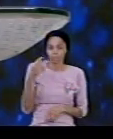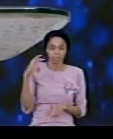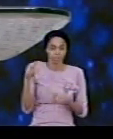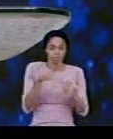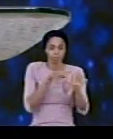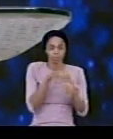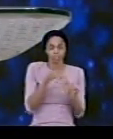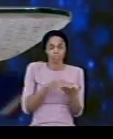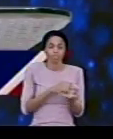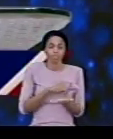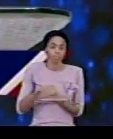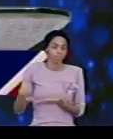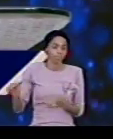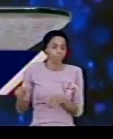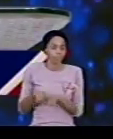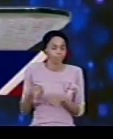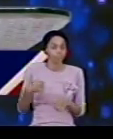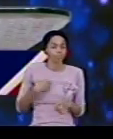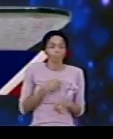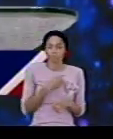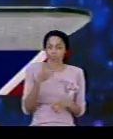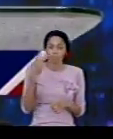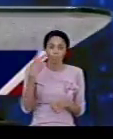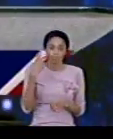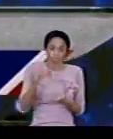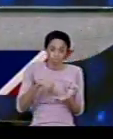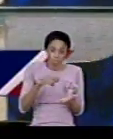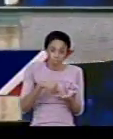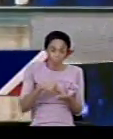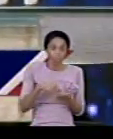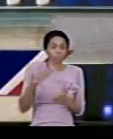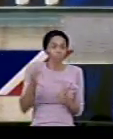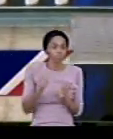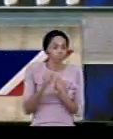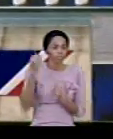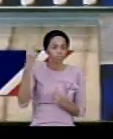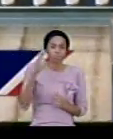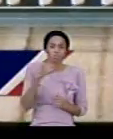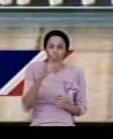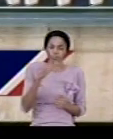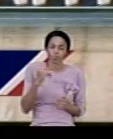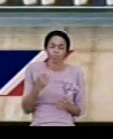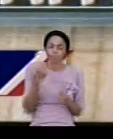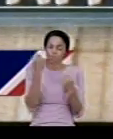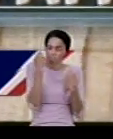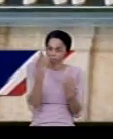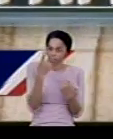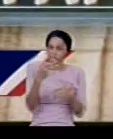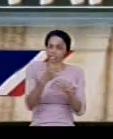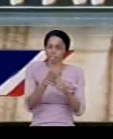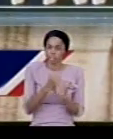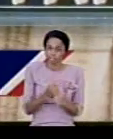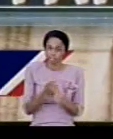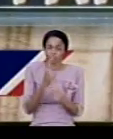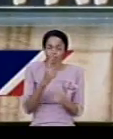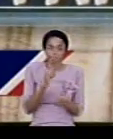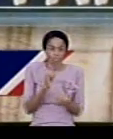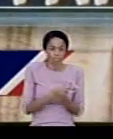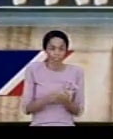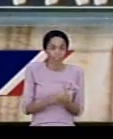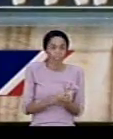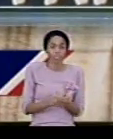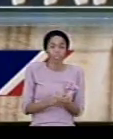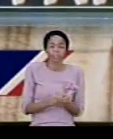with understanding, you will get the emphasis that Paul the Apostle, by